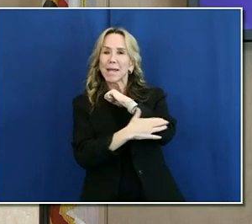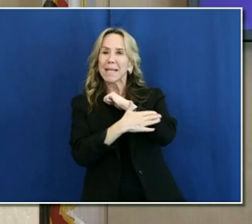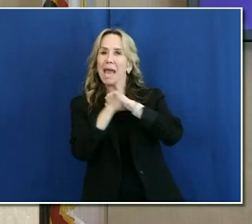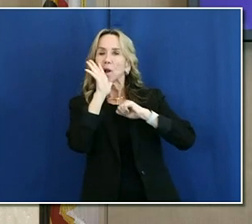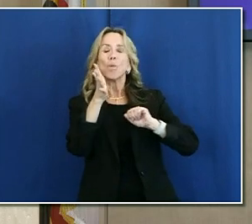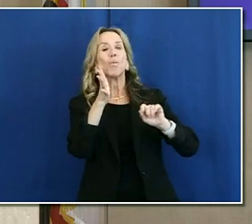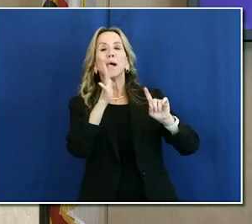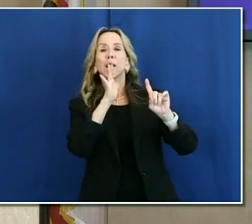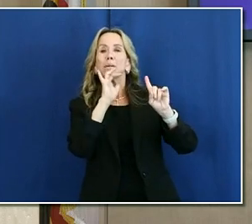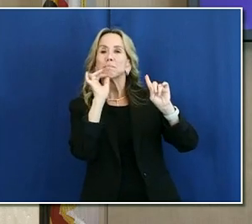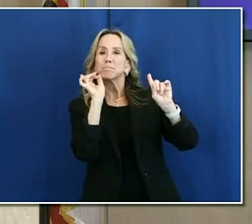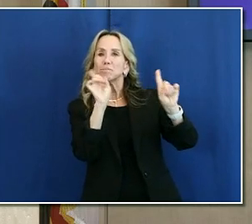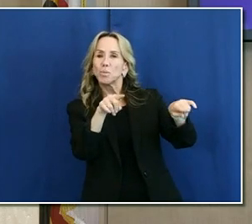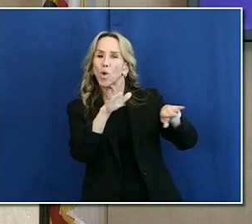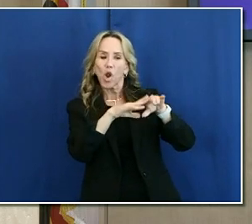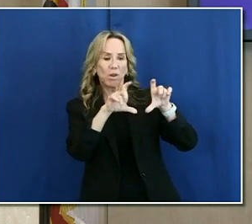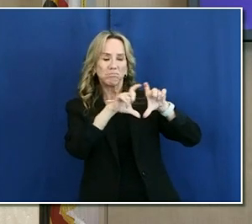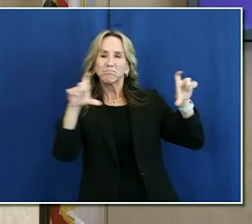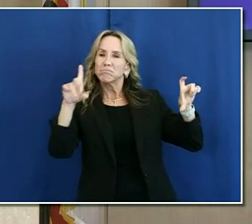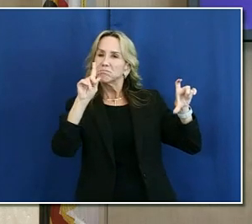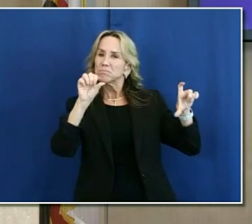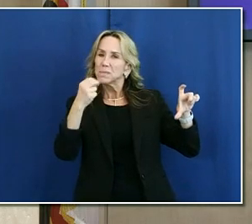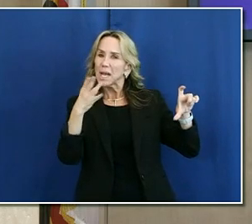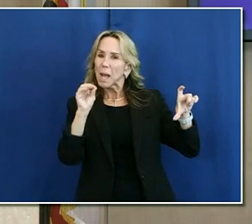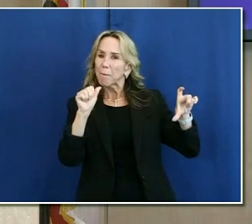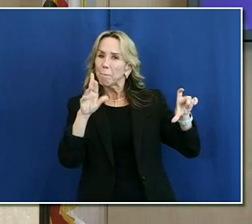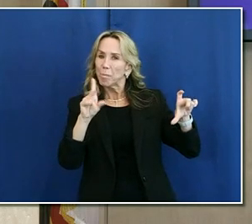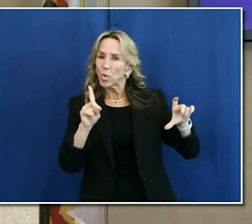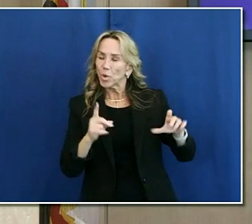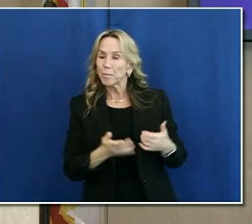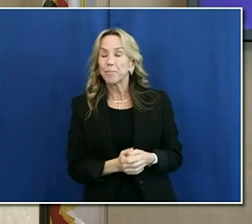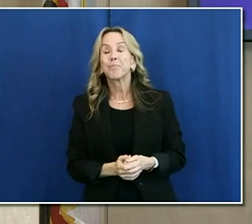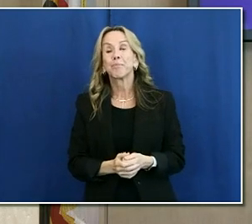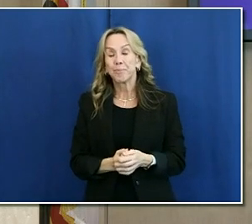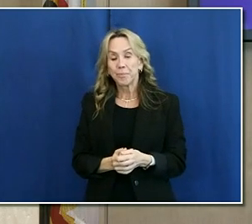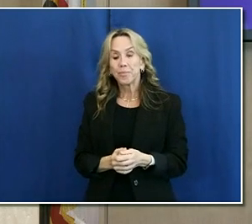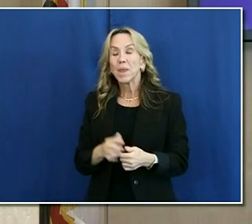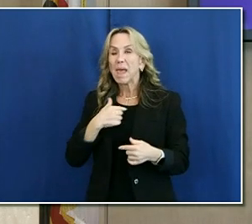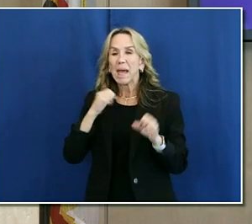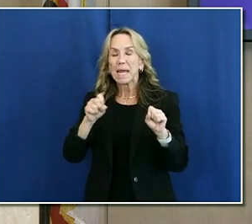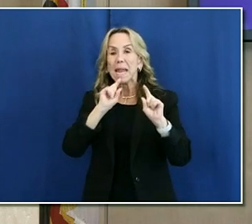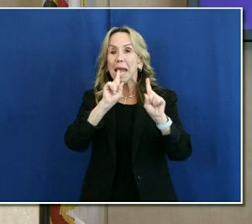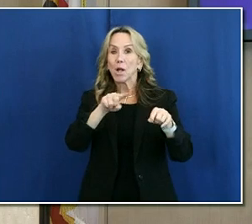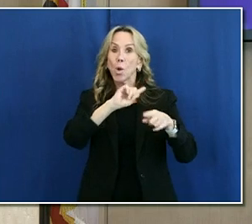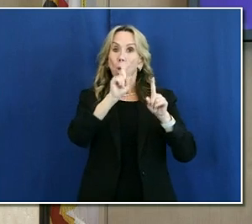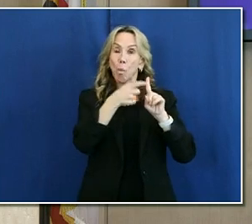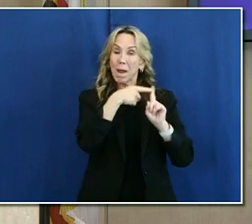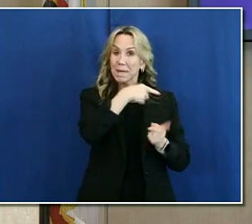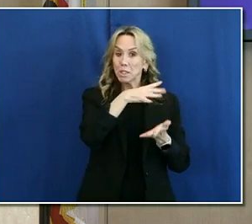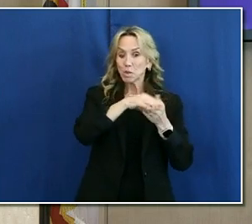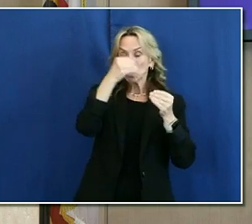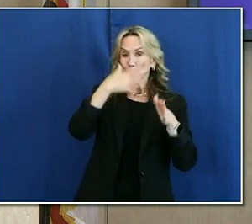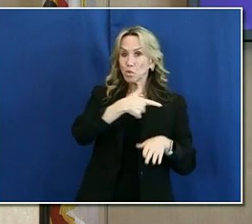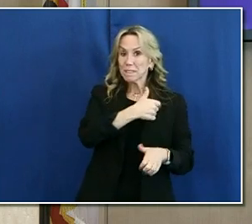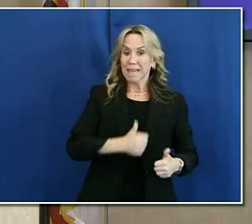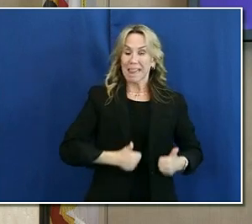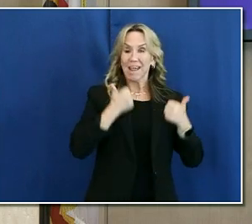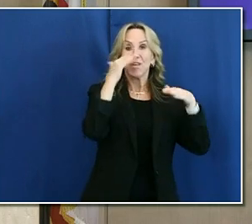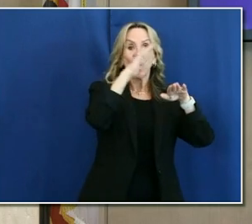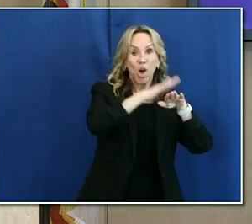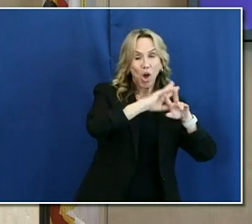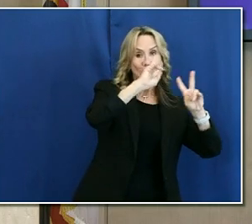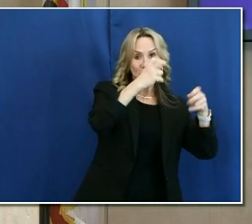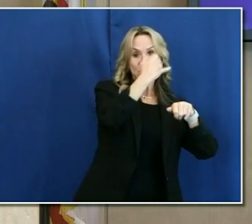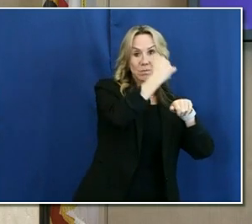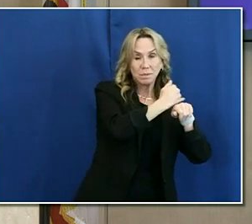answer that second one. Students at universities are considered when they are in residence for educational purposes for purposes